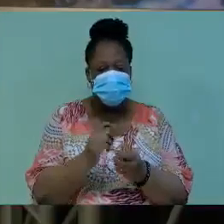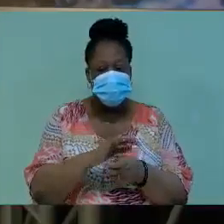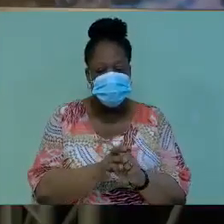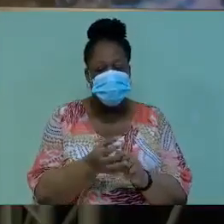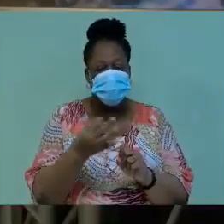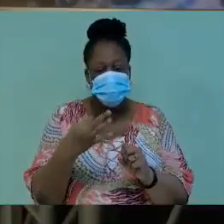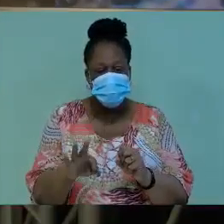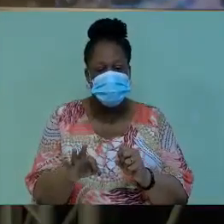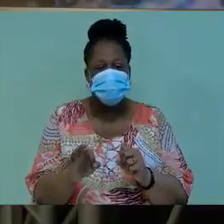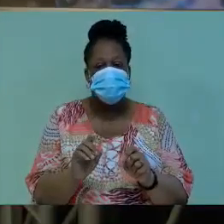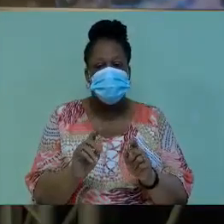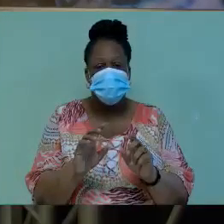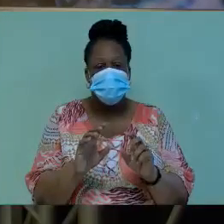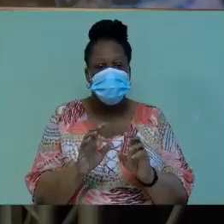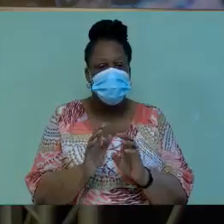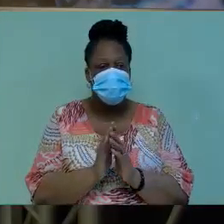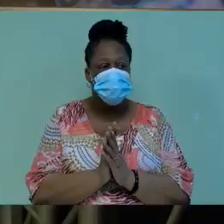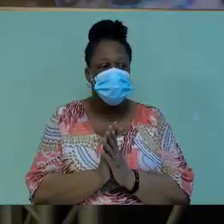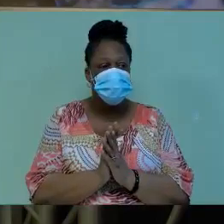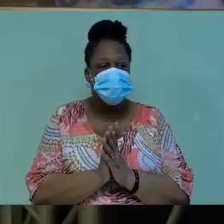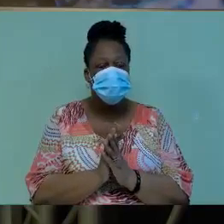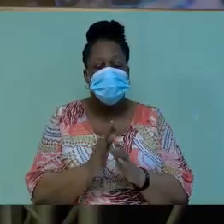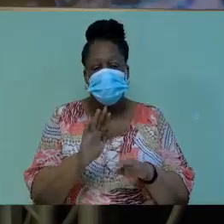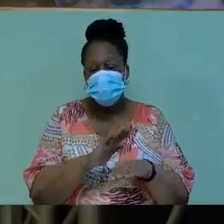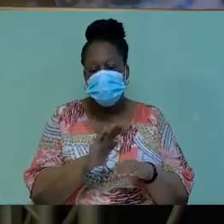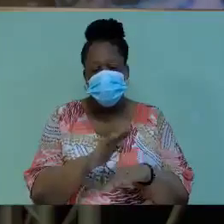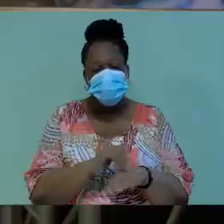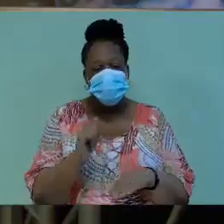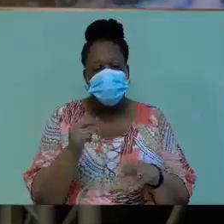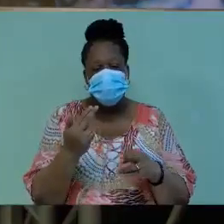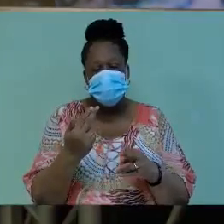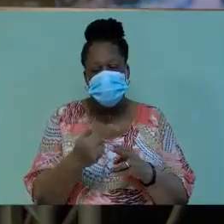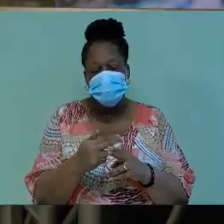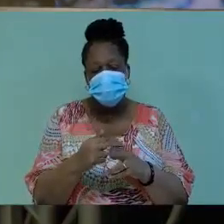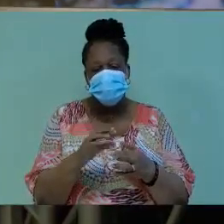Ms. Claricia Langley,